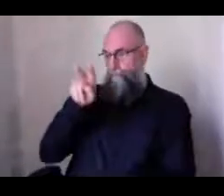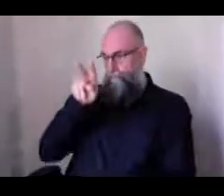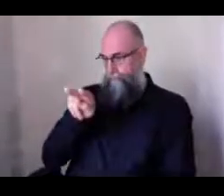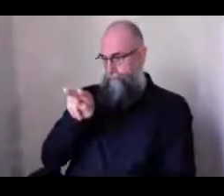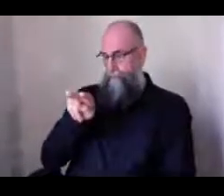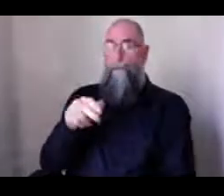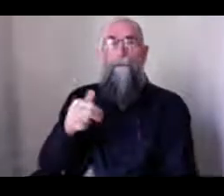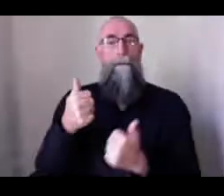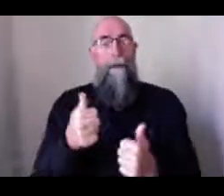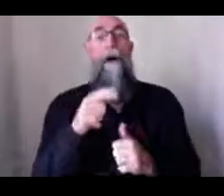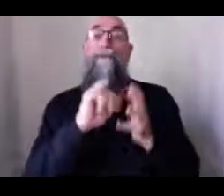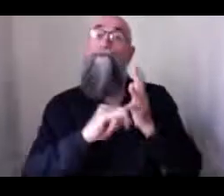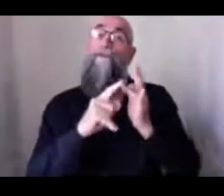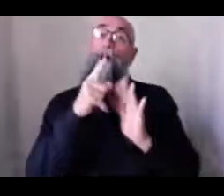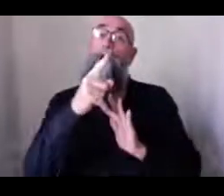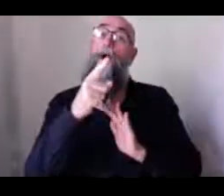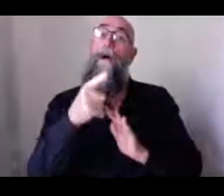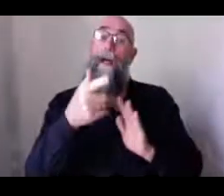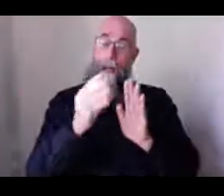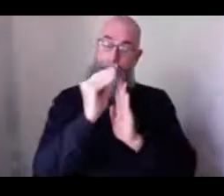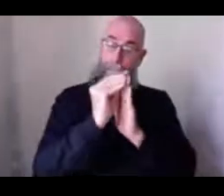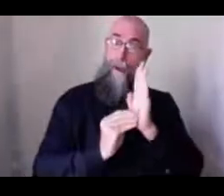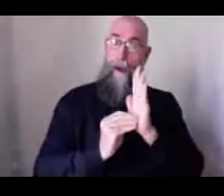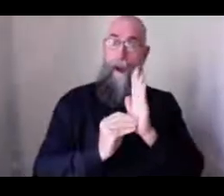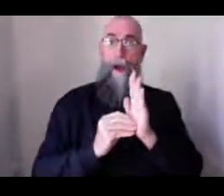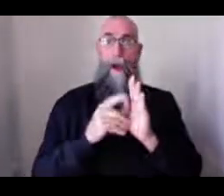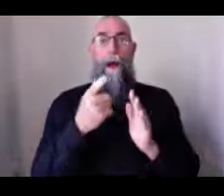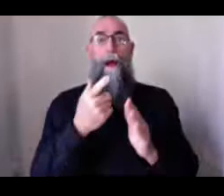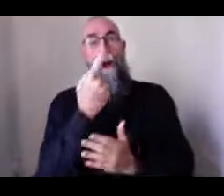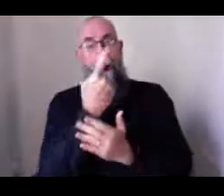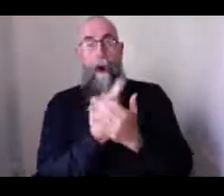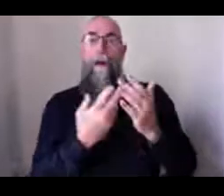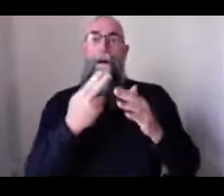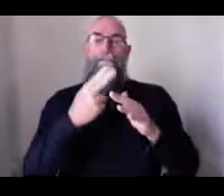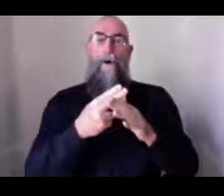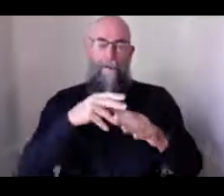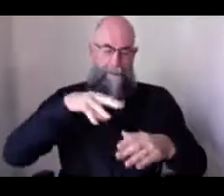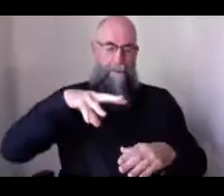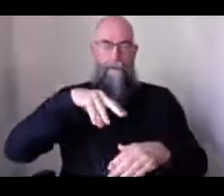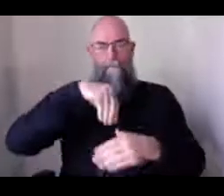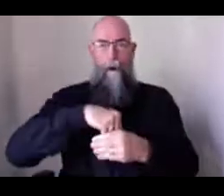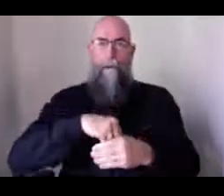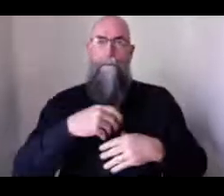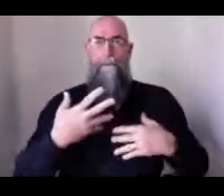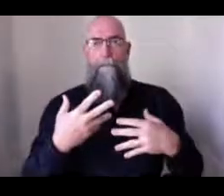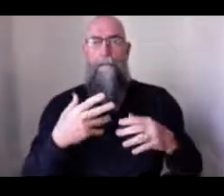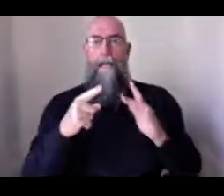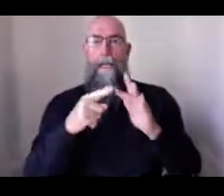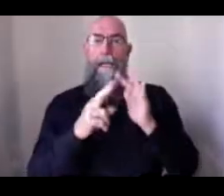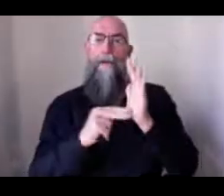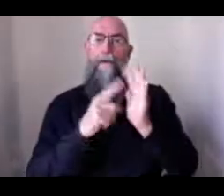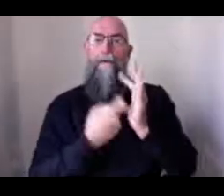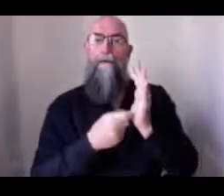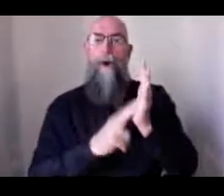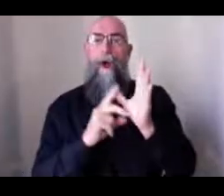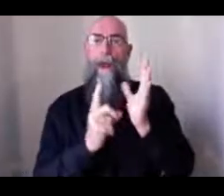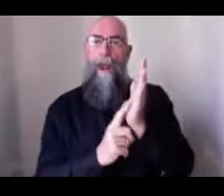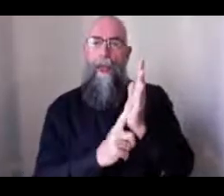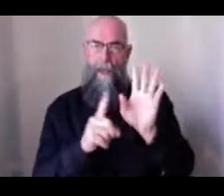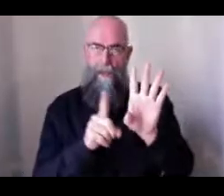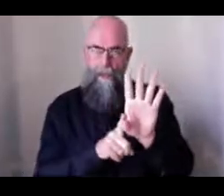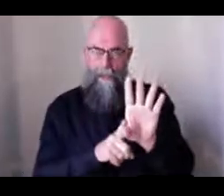also assessed internally, and this helps us provide a quick response to your application. So we aim to get a